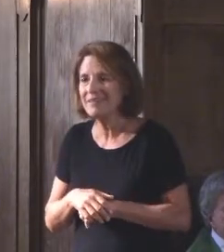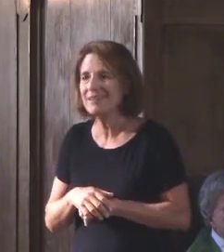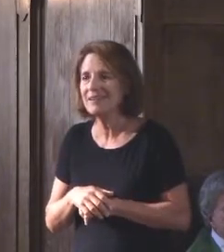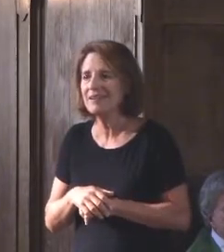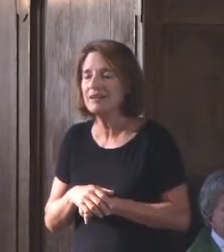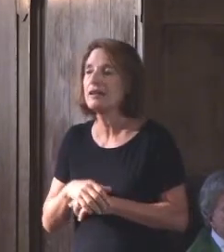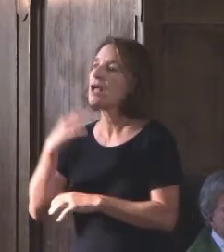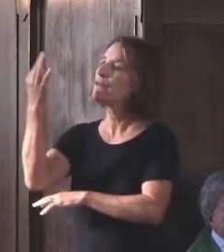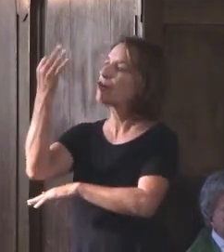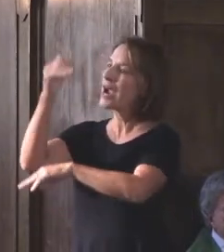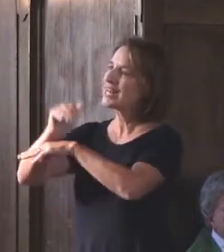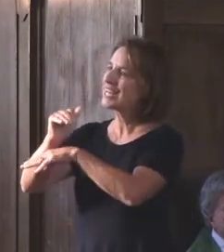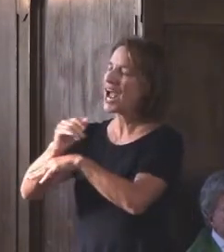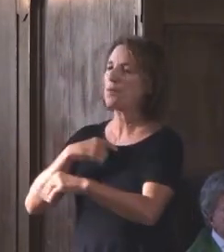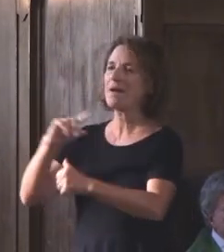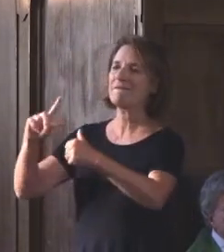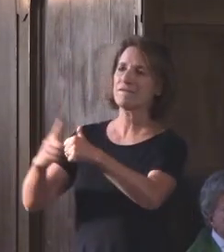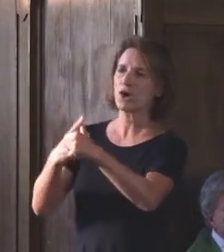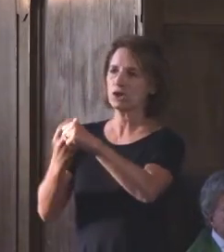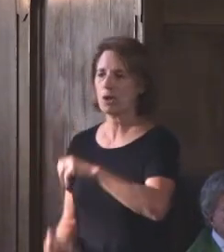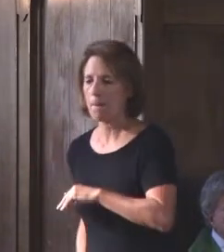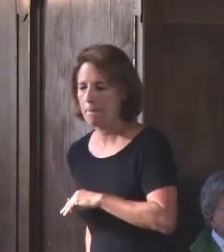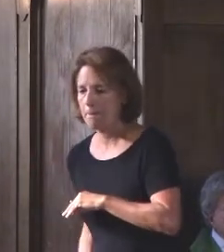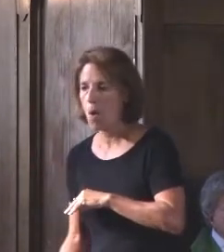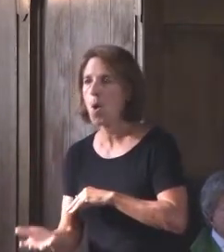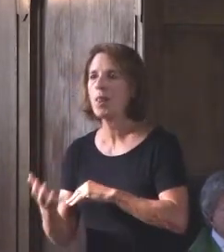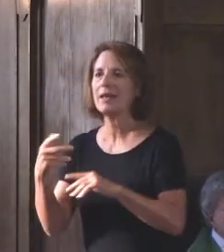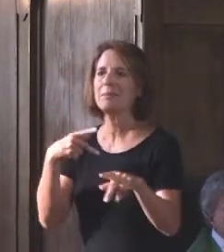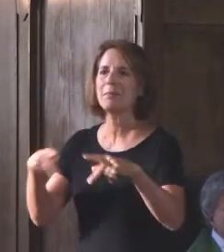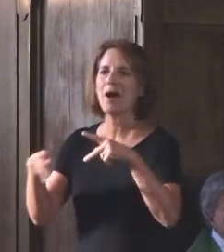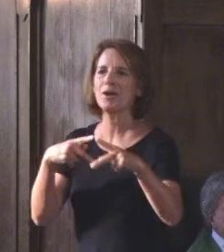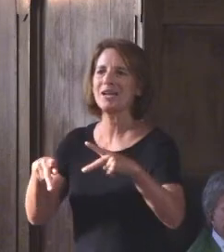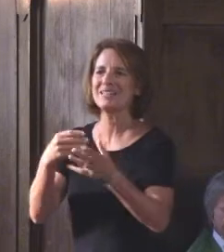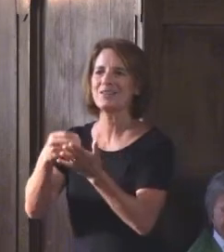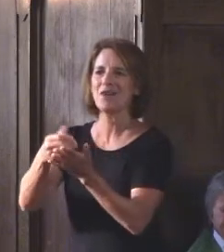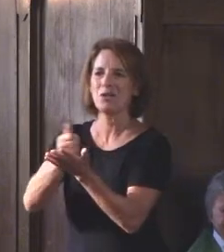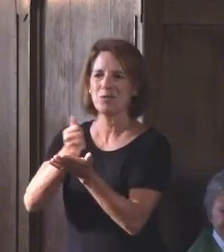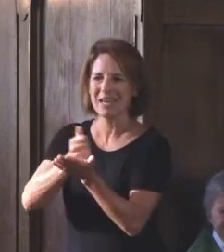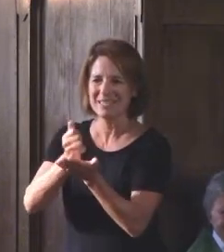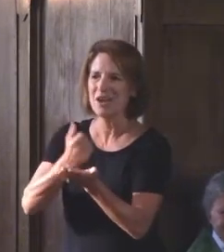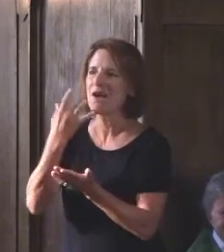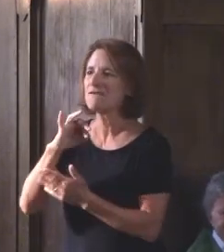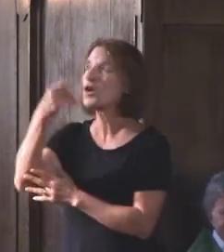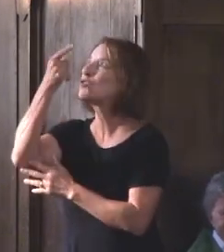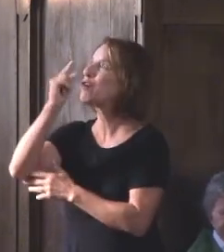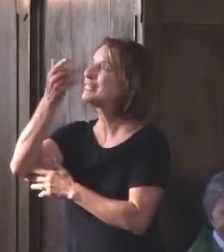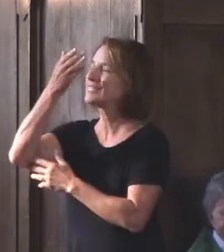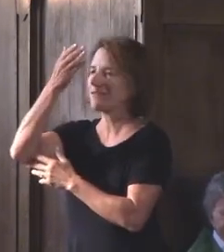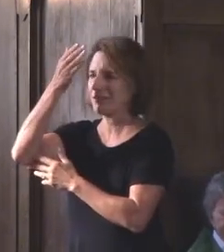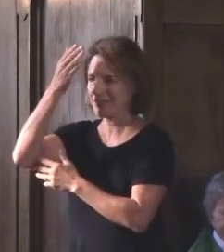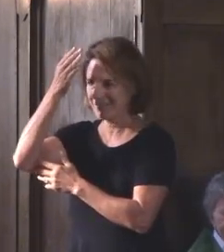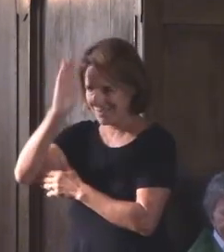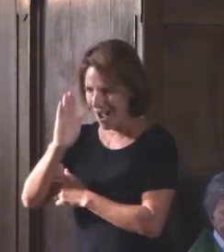Friday night, we had the first ever bowling party as a fundraiser for Grace of God.